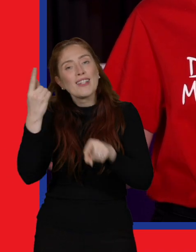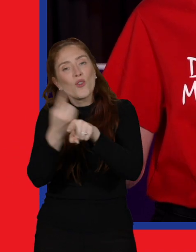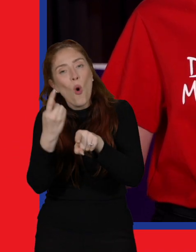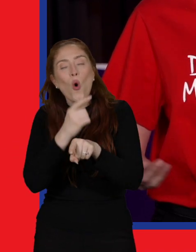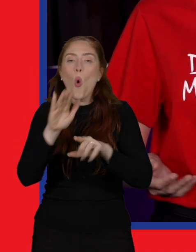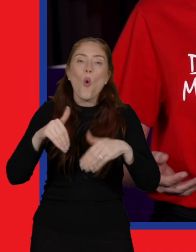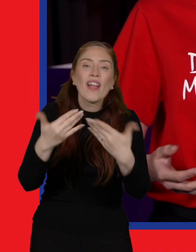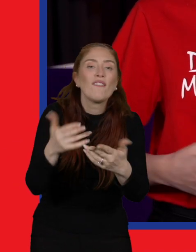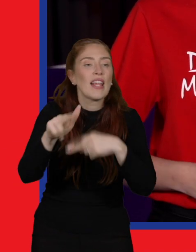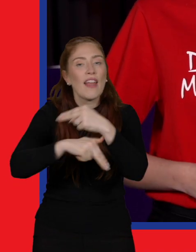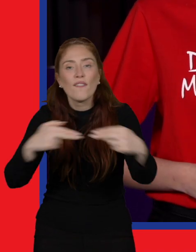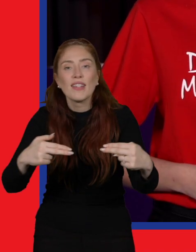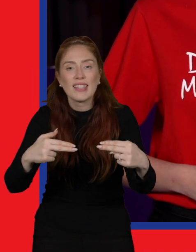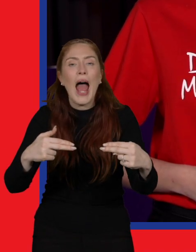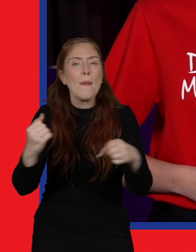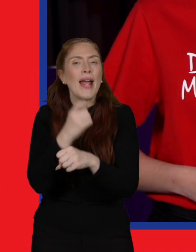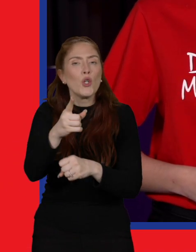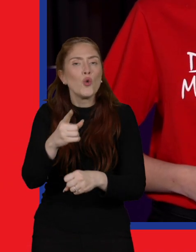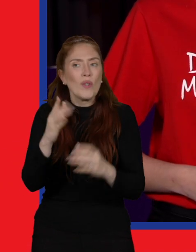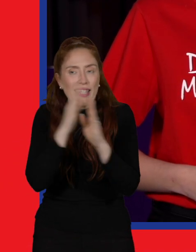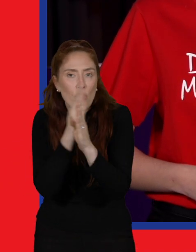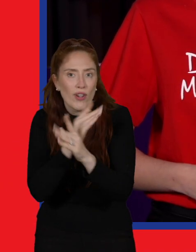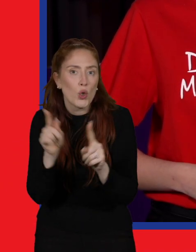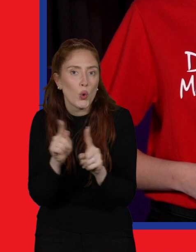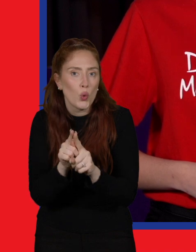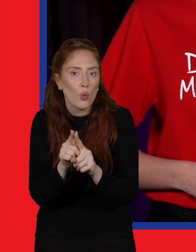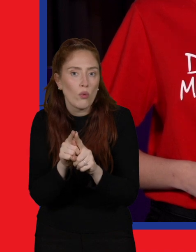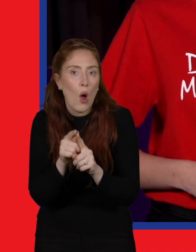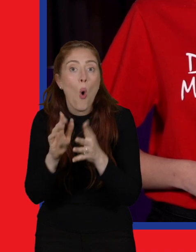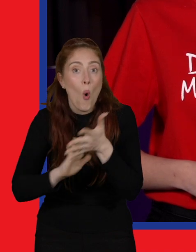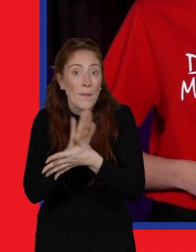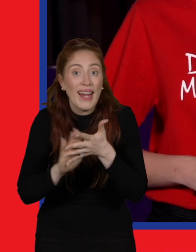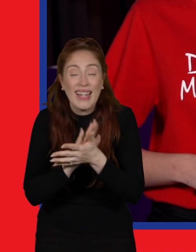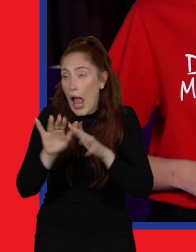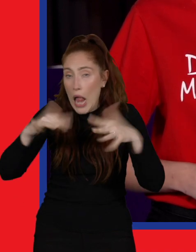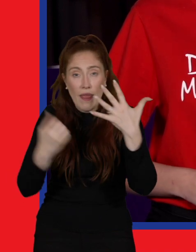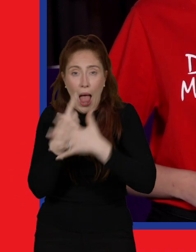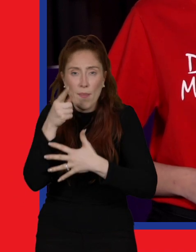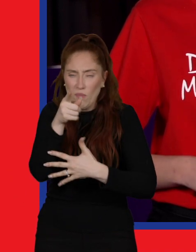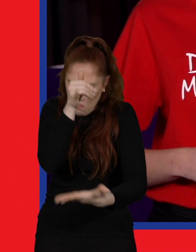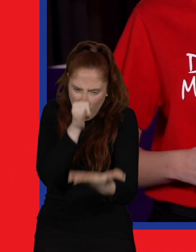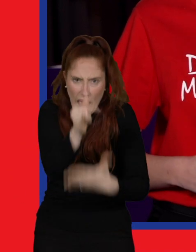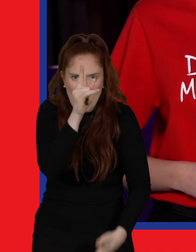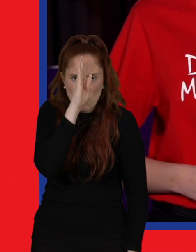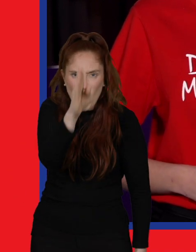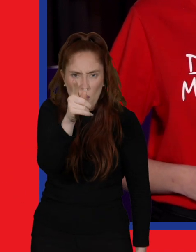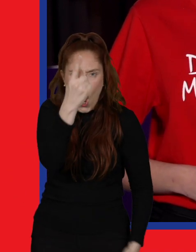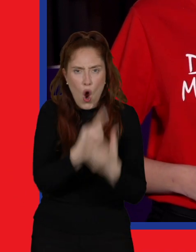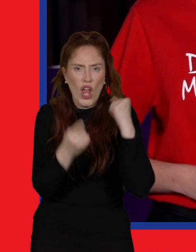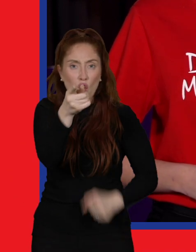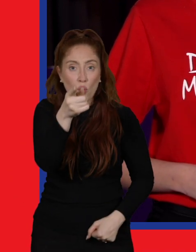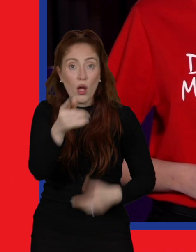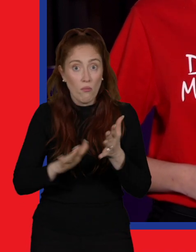of compliments or gifts, and they might try to make you keep secrets. They'll try to make you think anything that happens is all your